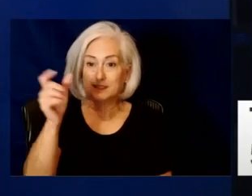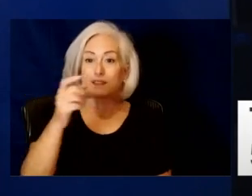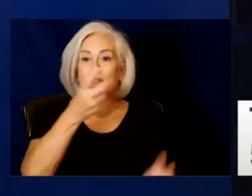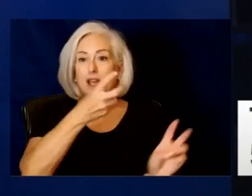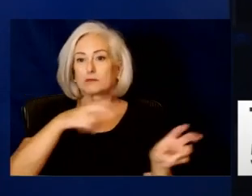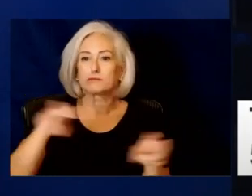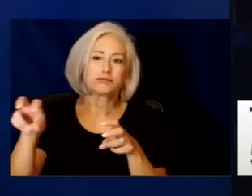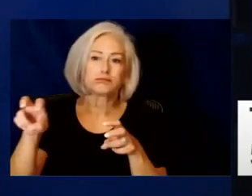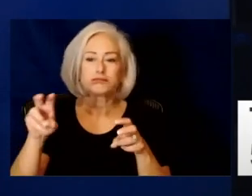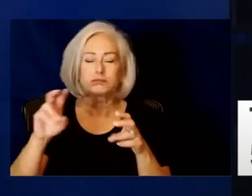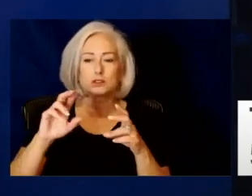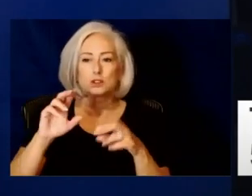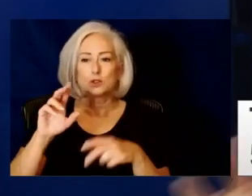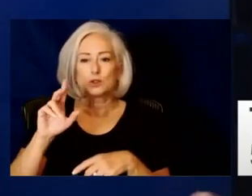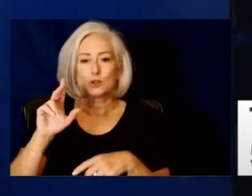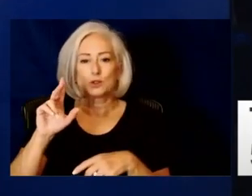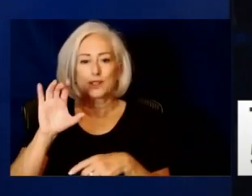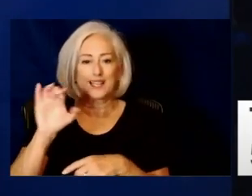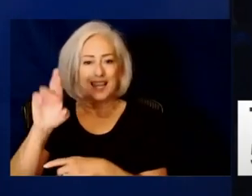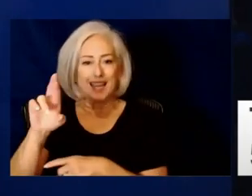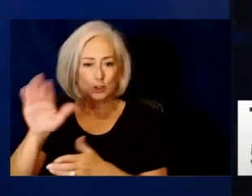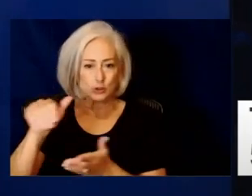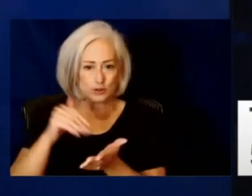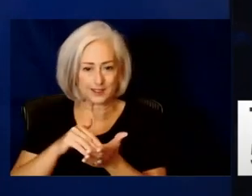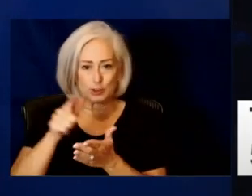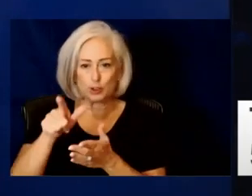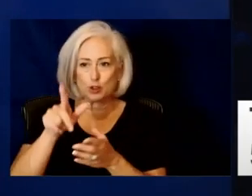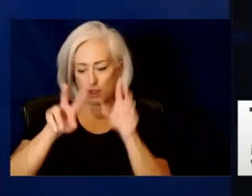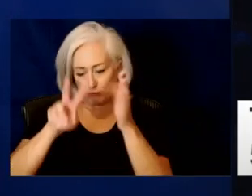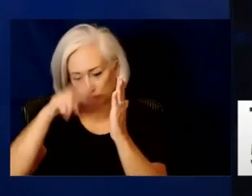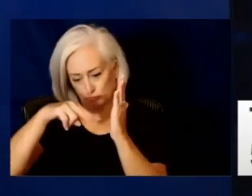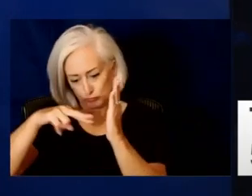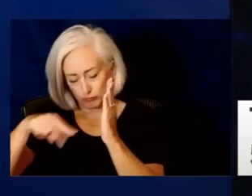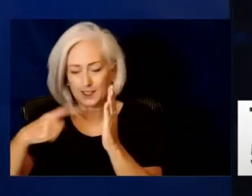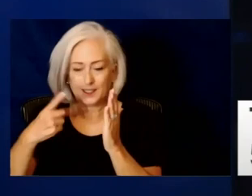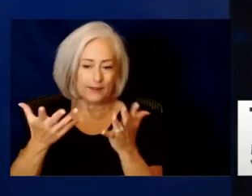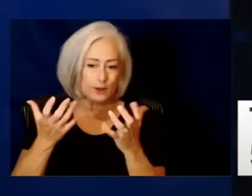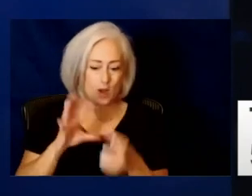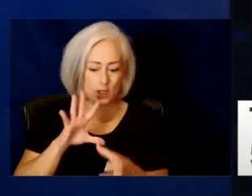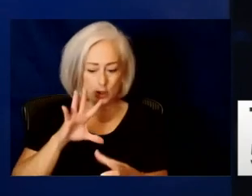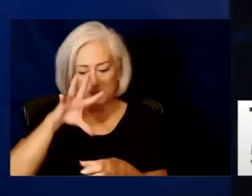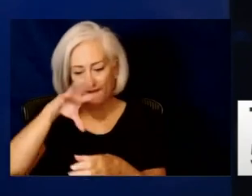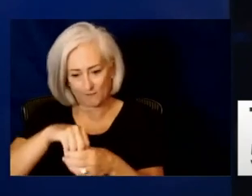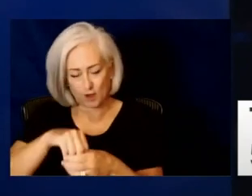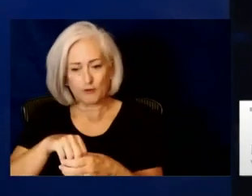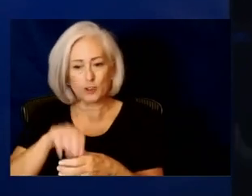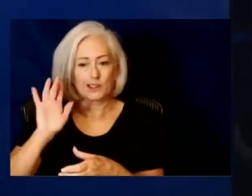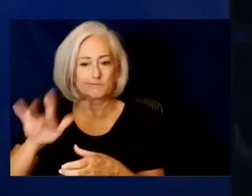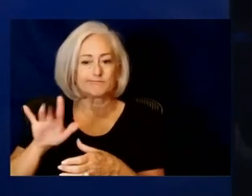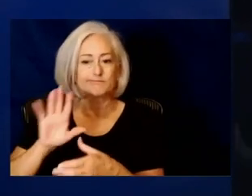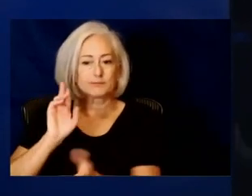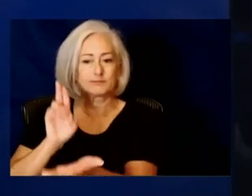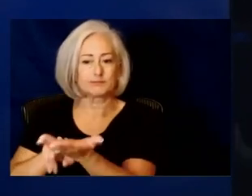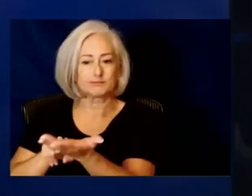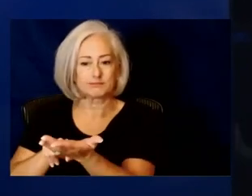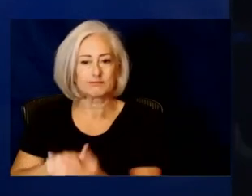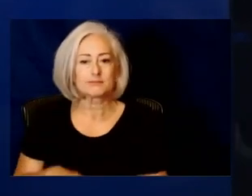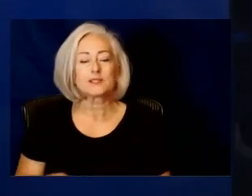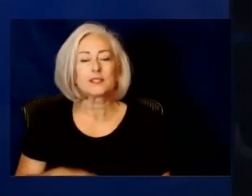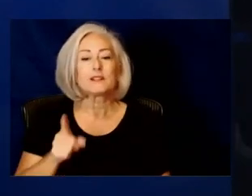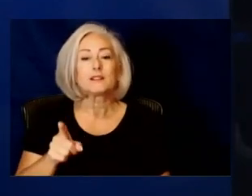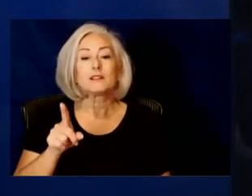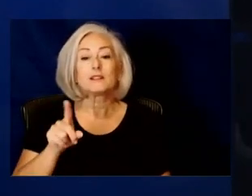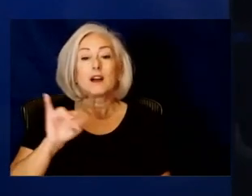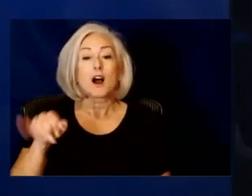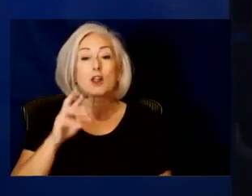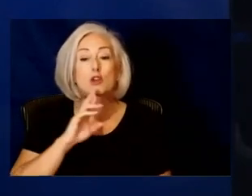center, and you can become involved and if you're interested in, more about that. So Jill, let's see if we have any reporter or community questions out there today.